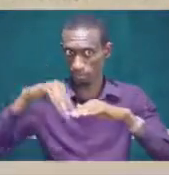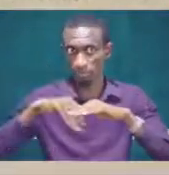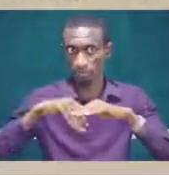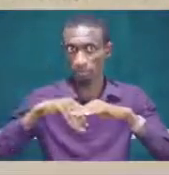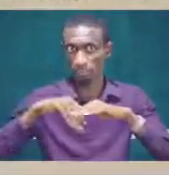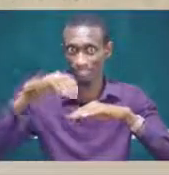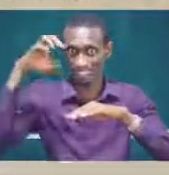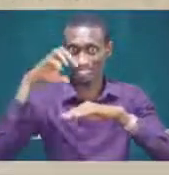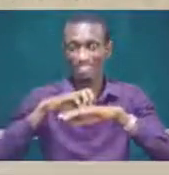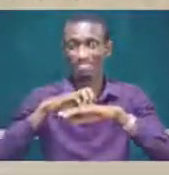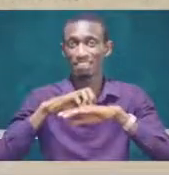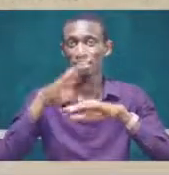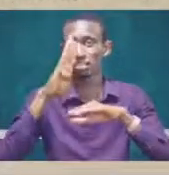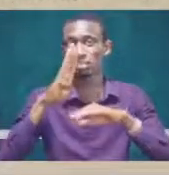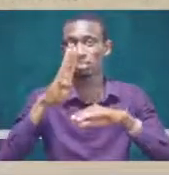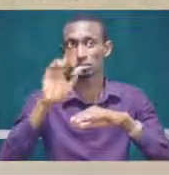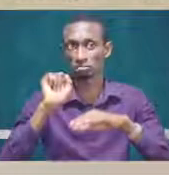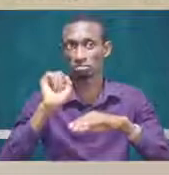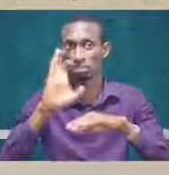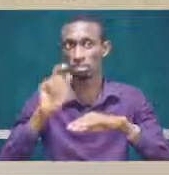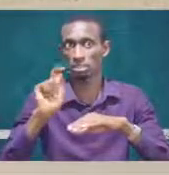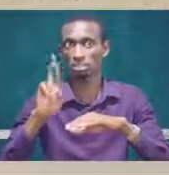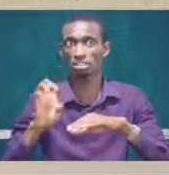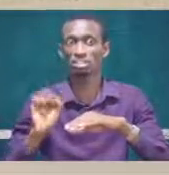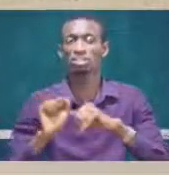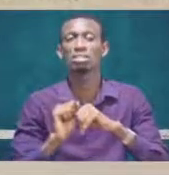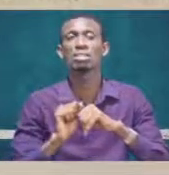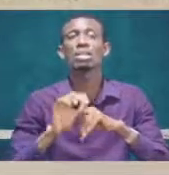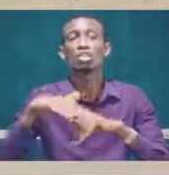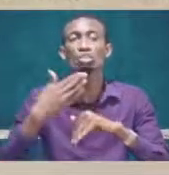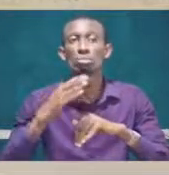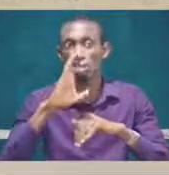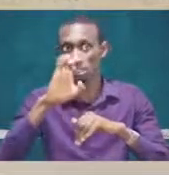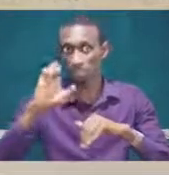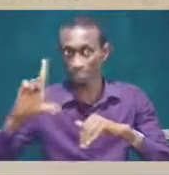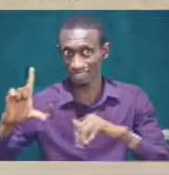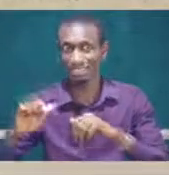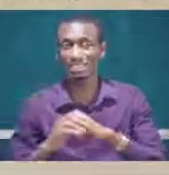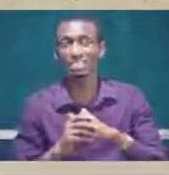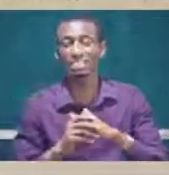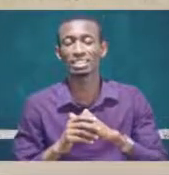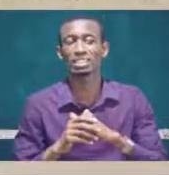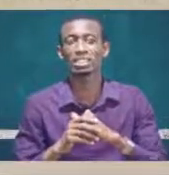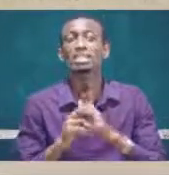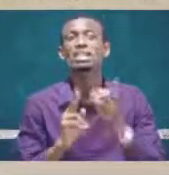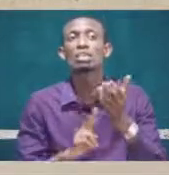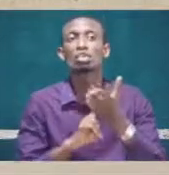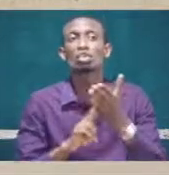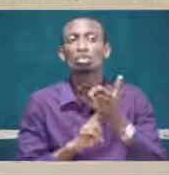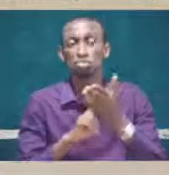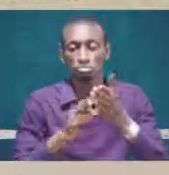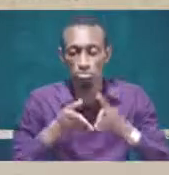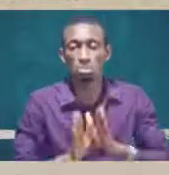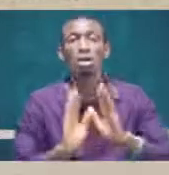on a bacteria, insert its DNA inside the cell of a bacterium cell, and then use it to carry out